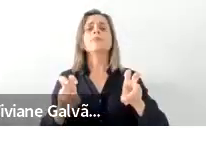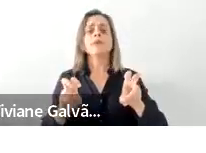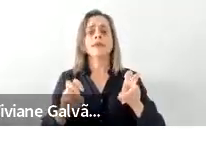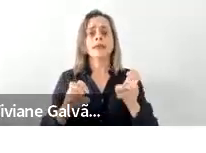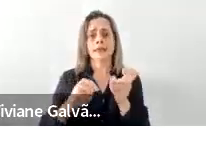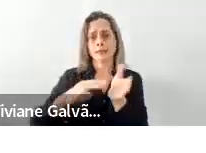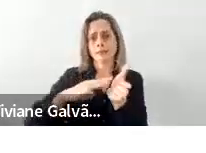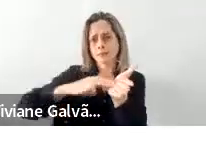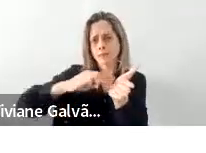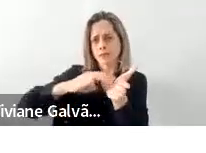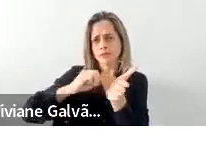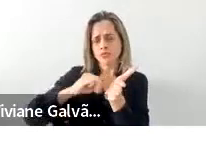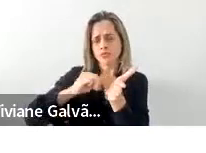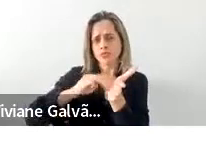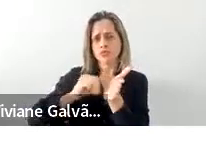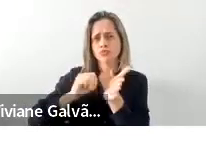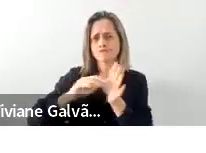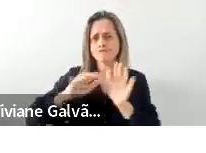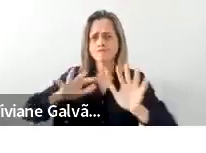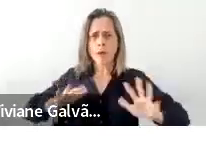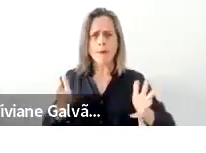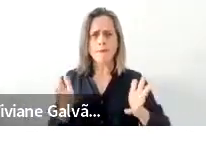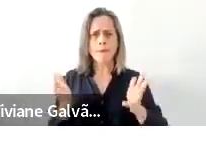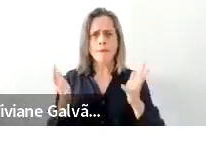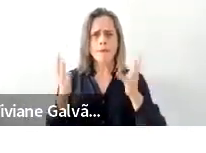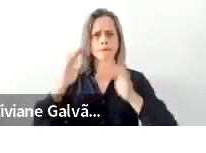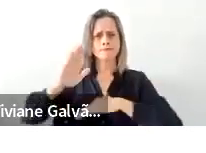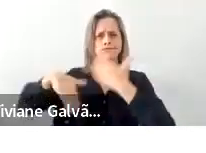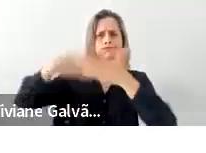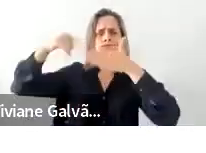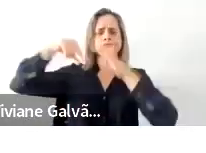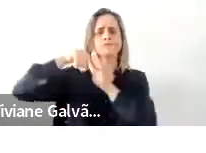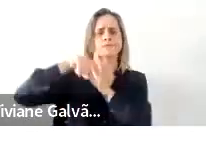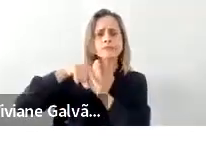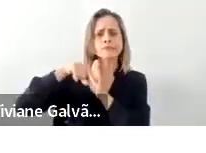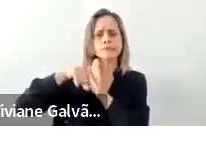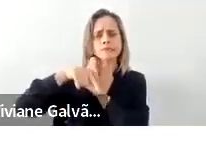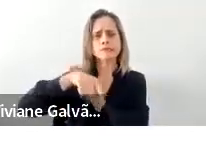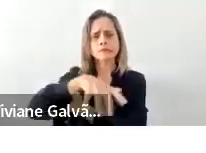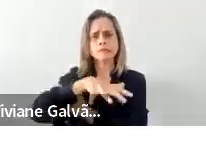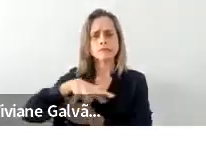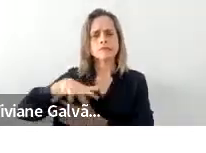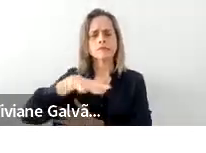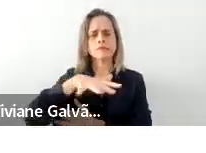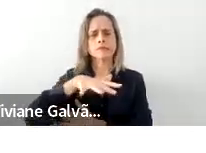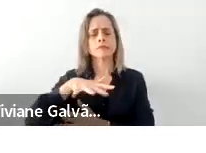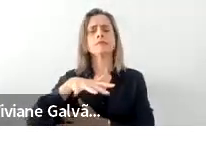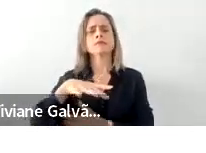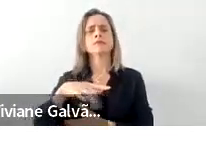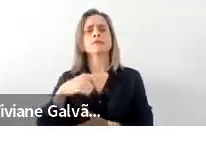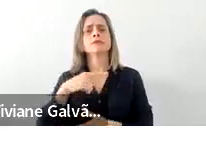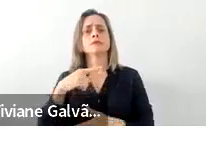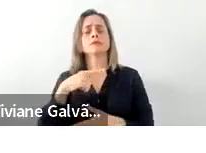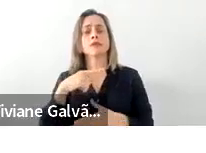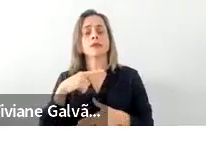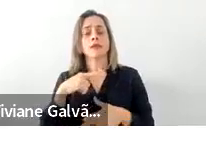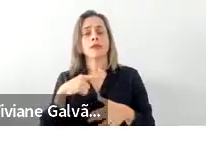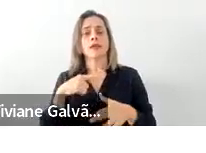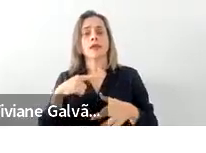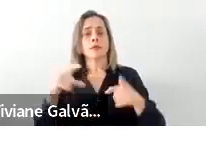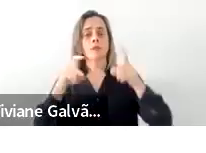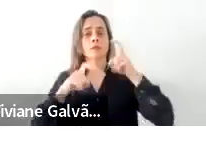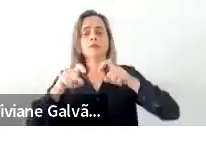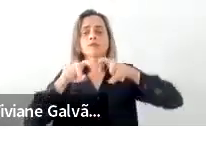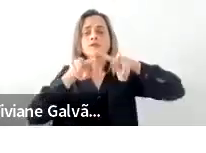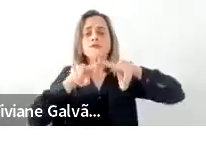general science of psychology, and referred specifically to Marx's Capital for that, as we will see.